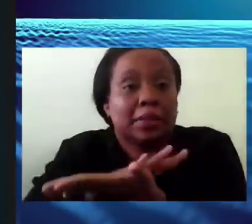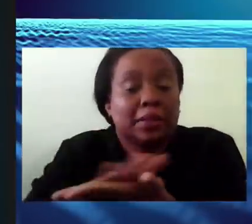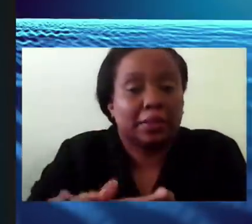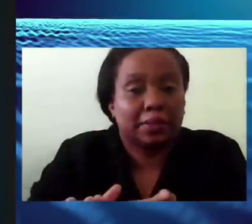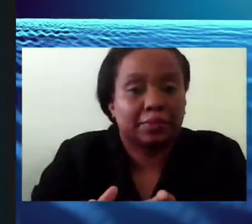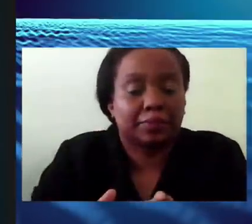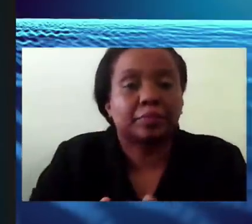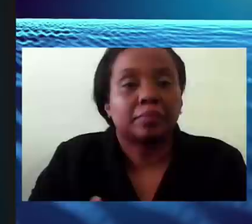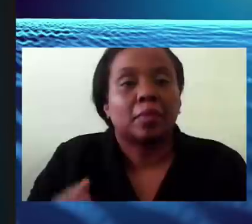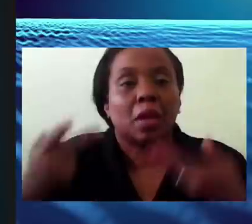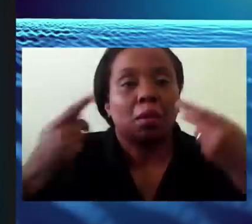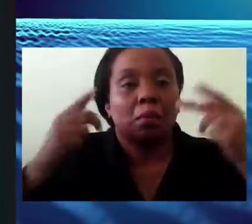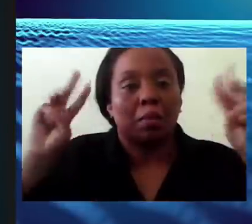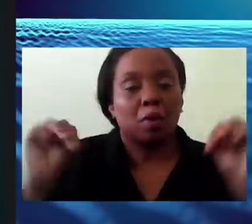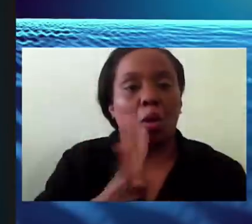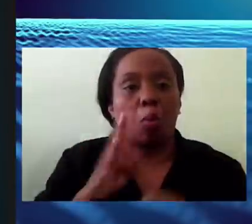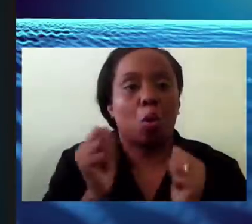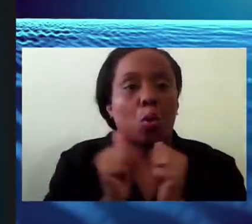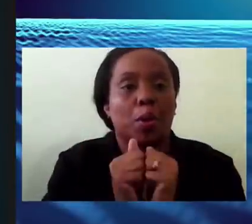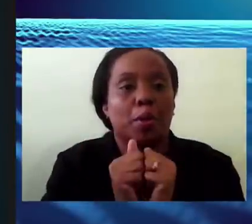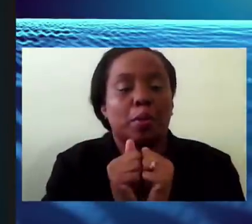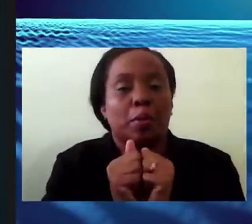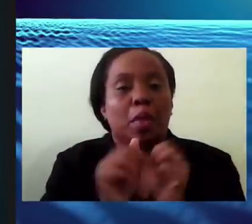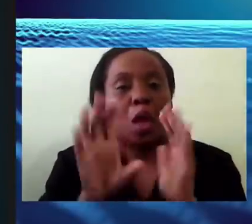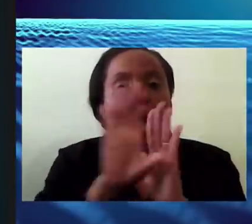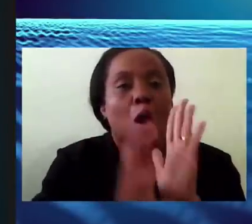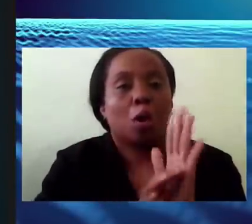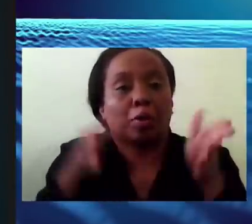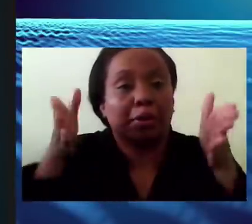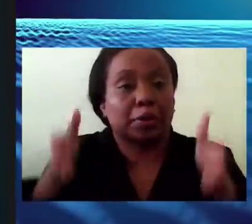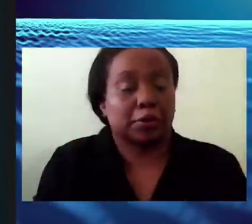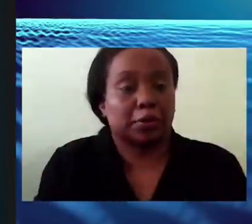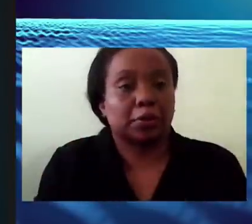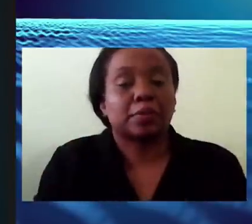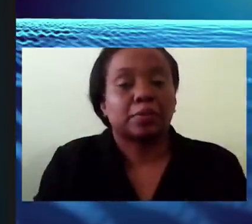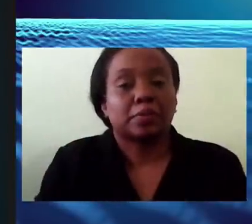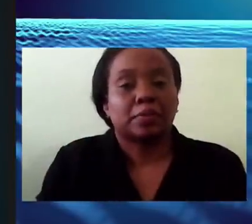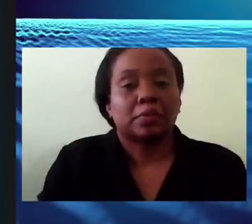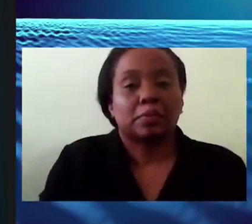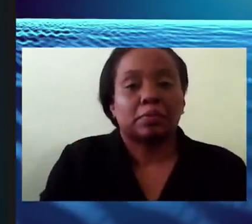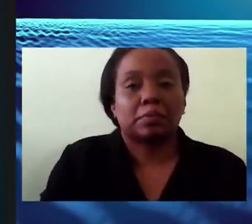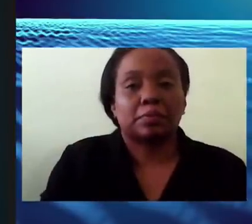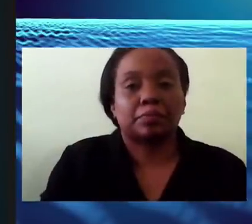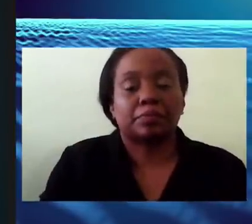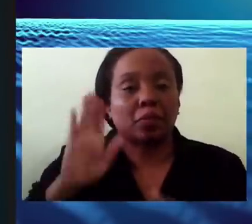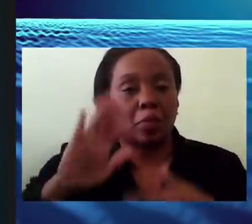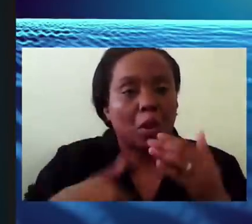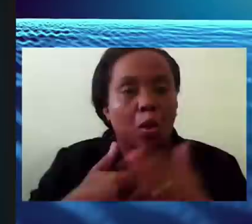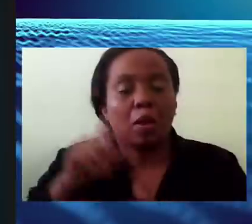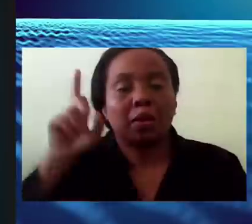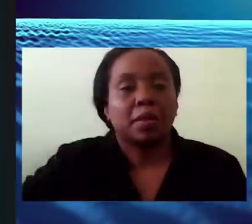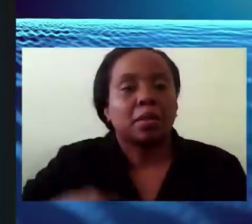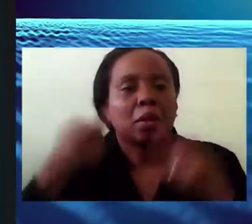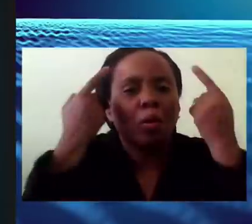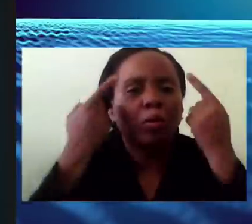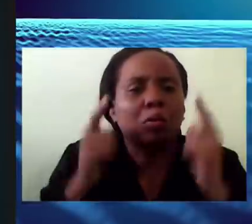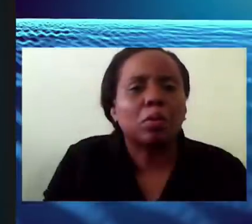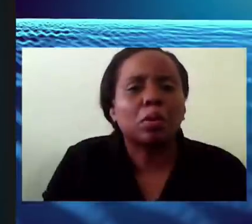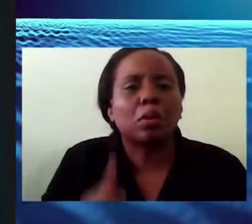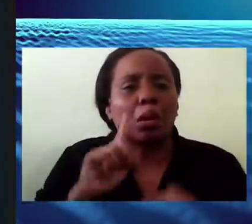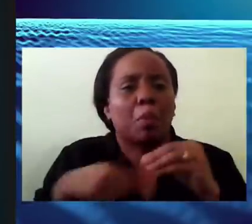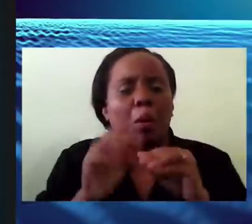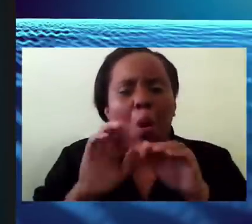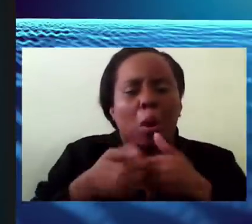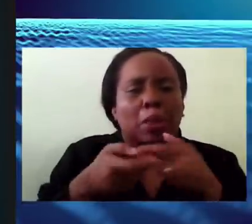Barbados and indicated that this is a unified effort, that they should go away and come up with an agreed plan as to how to